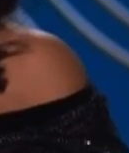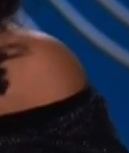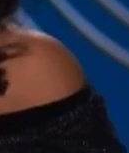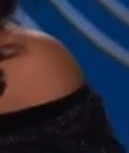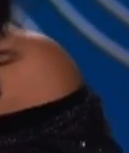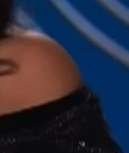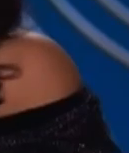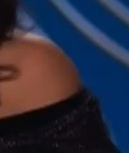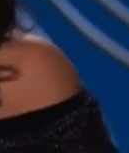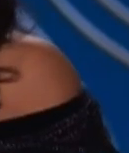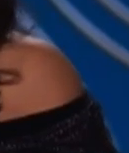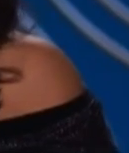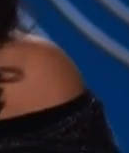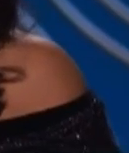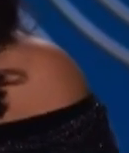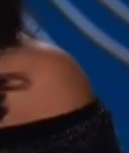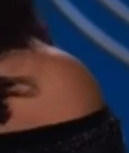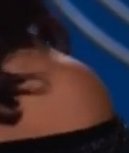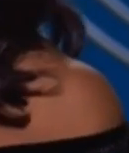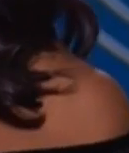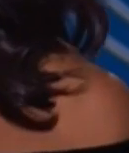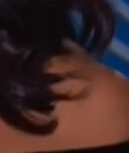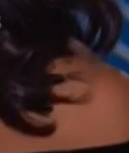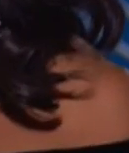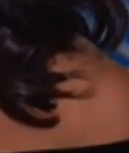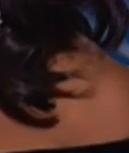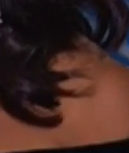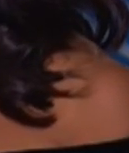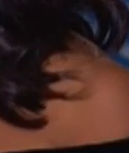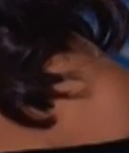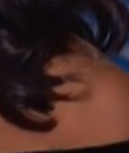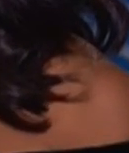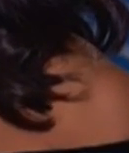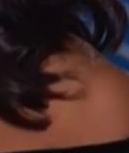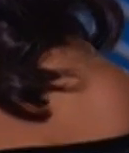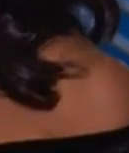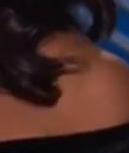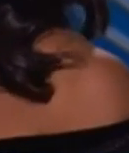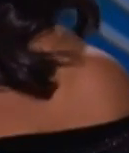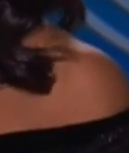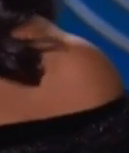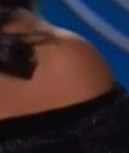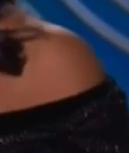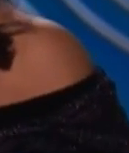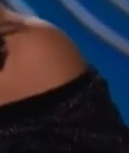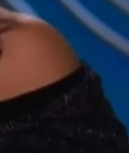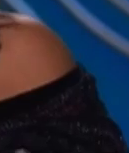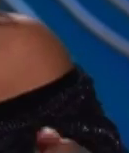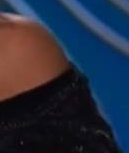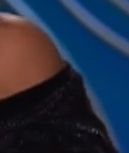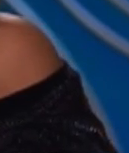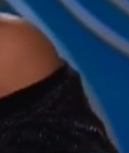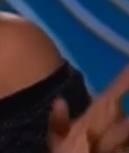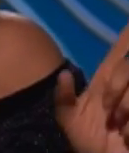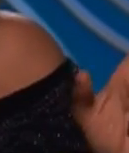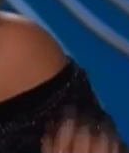For too long, women have not been heard or believed if they dared to speak their truth